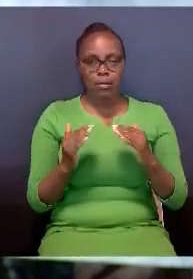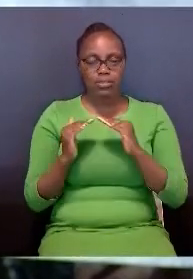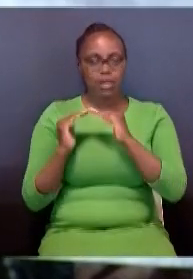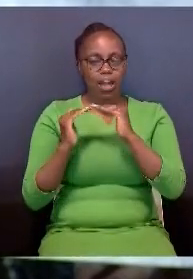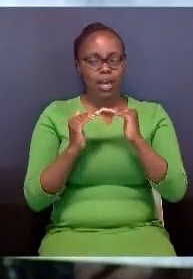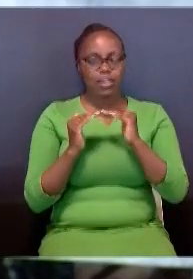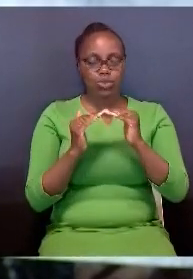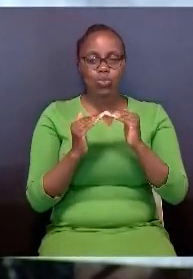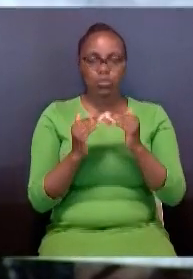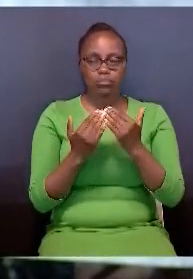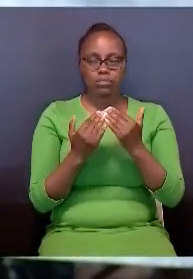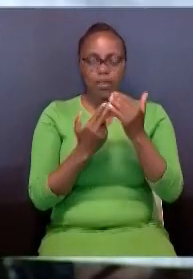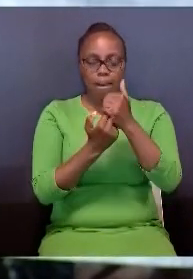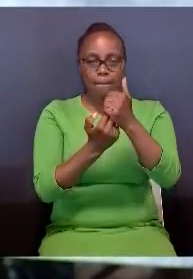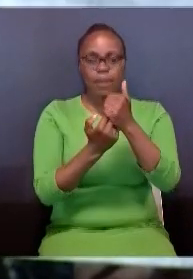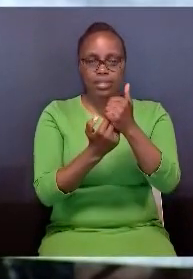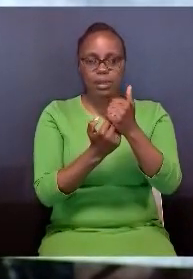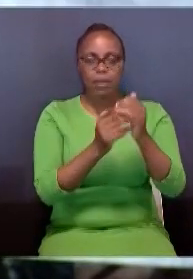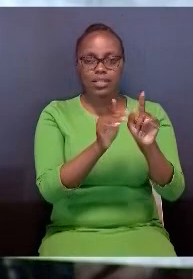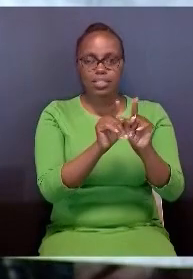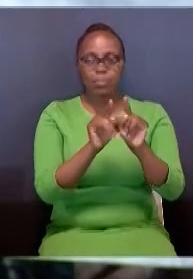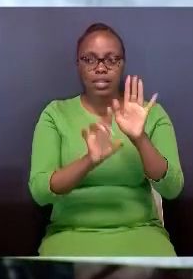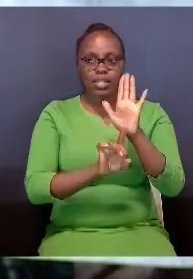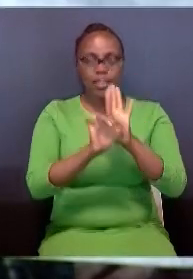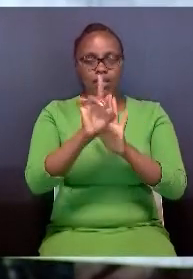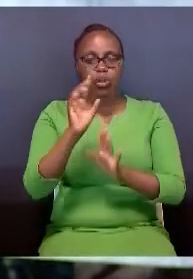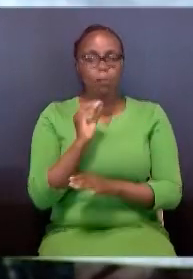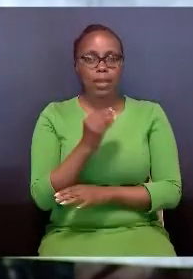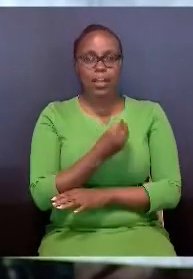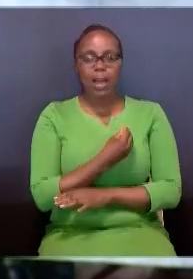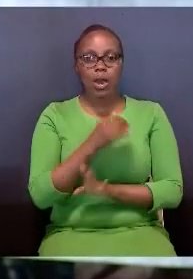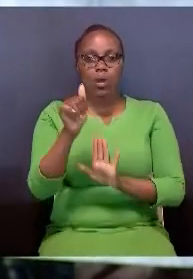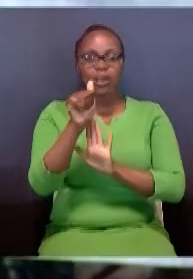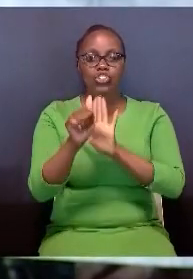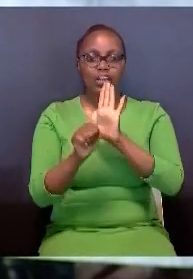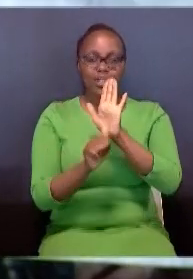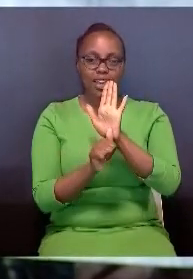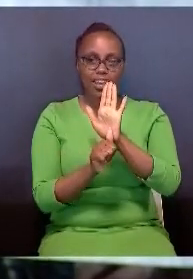partners in our development agenda.